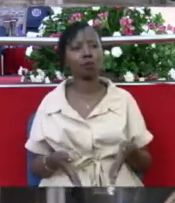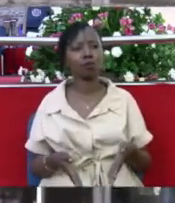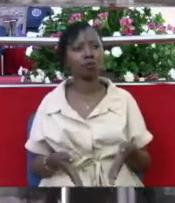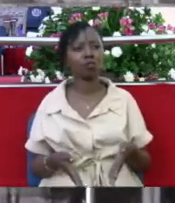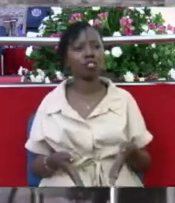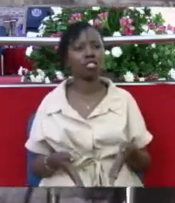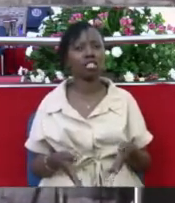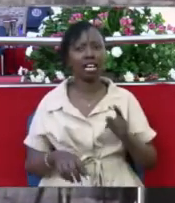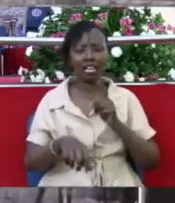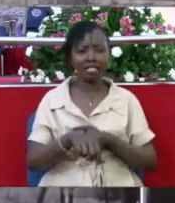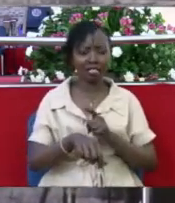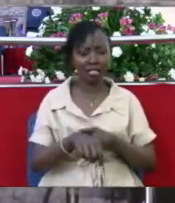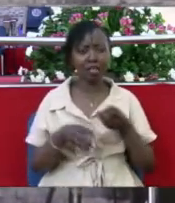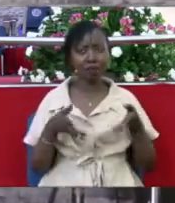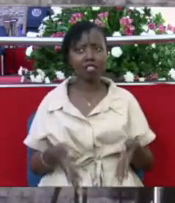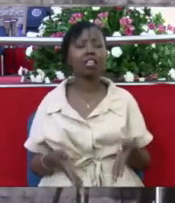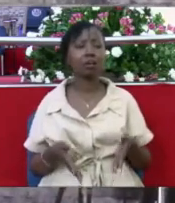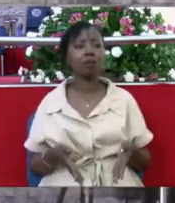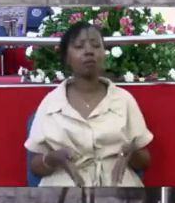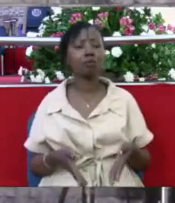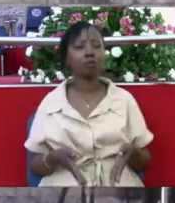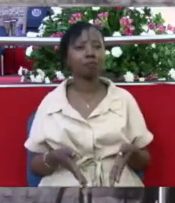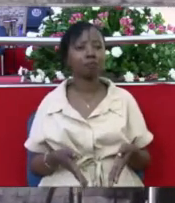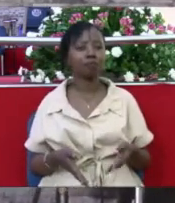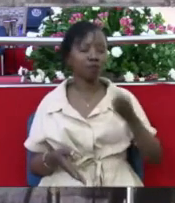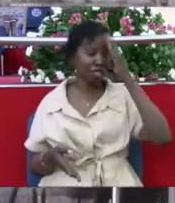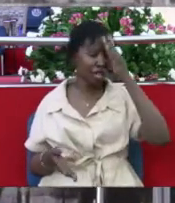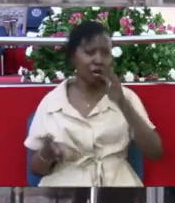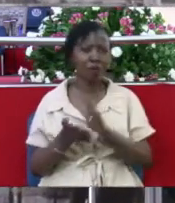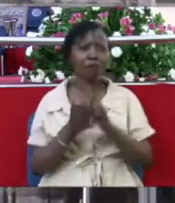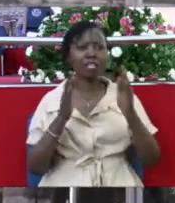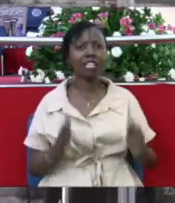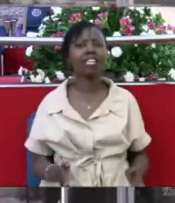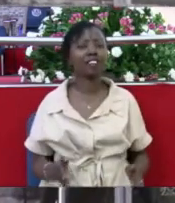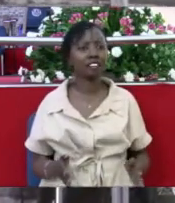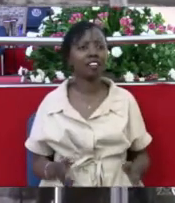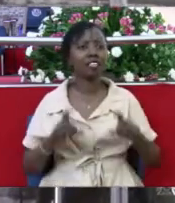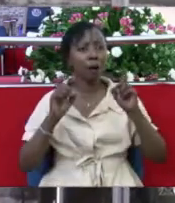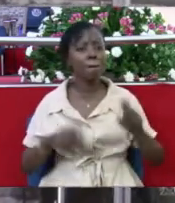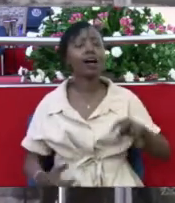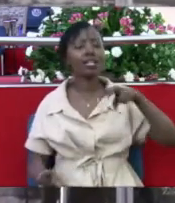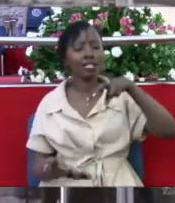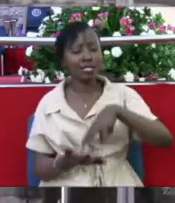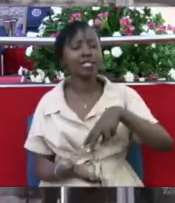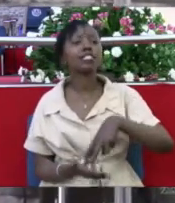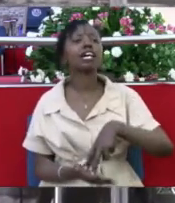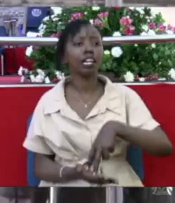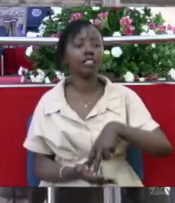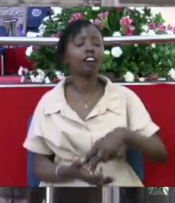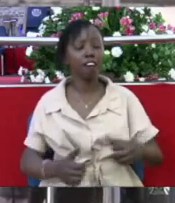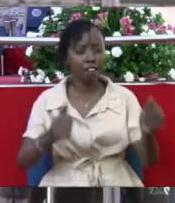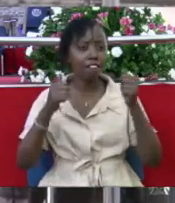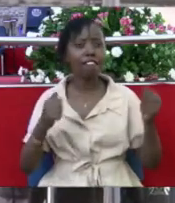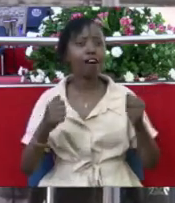that we are going into, na mahali ambapo tunaelekea, believers, we are being called to stand on our faith. Waumini tunahitajika kusimama